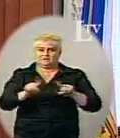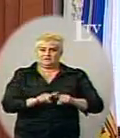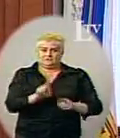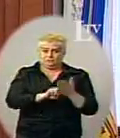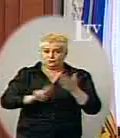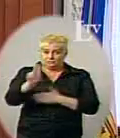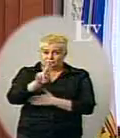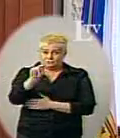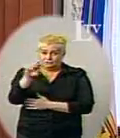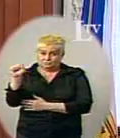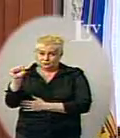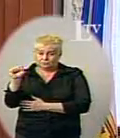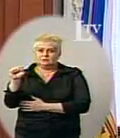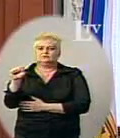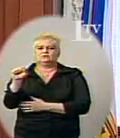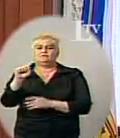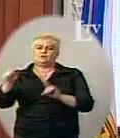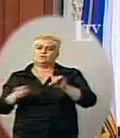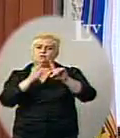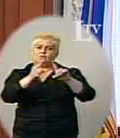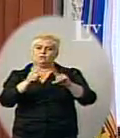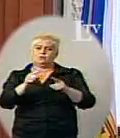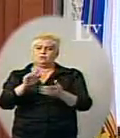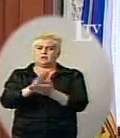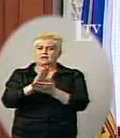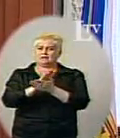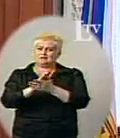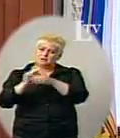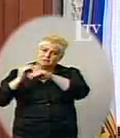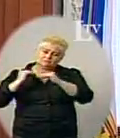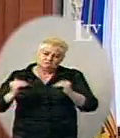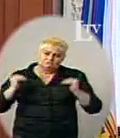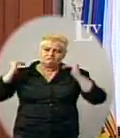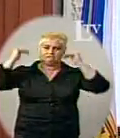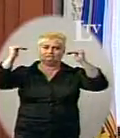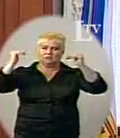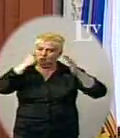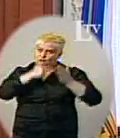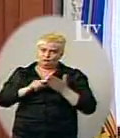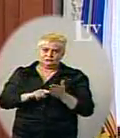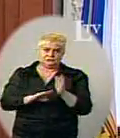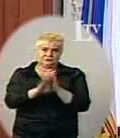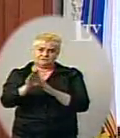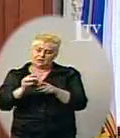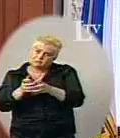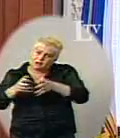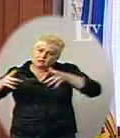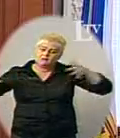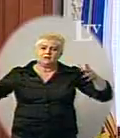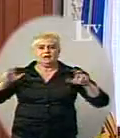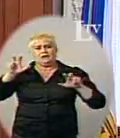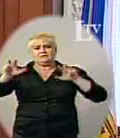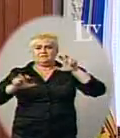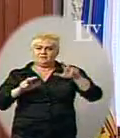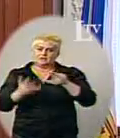to promote academic excellence, expand research and development, and invest